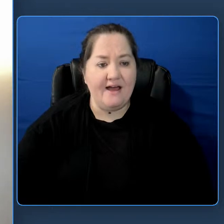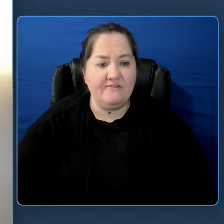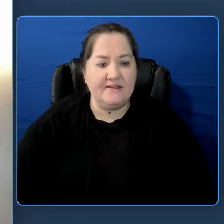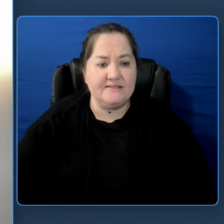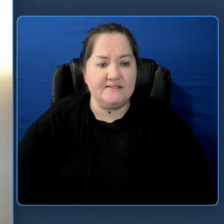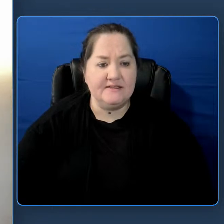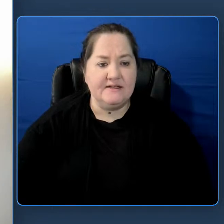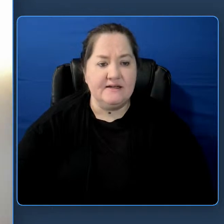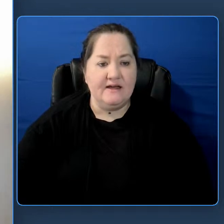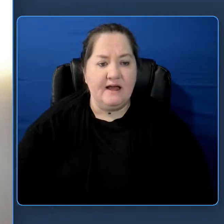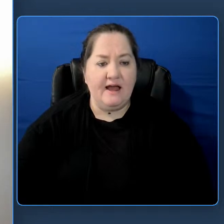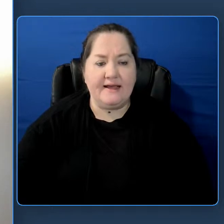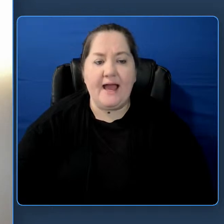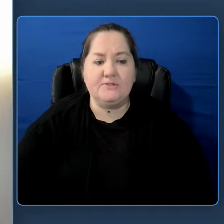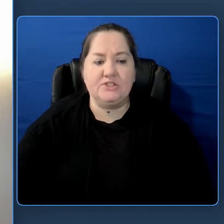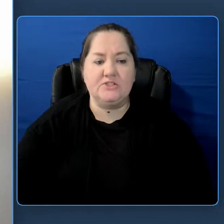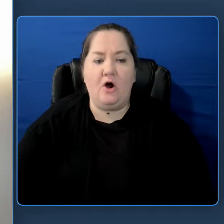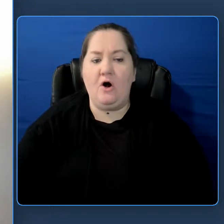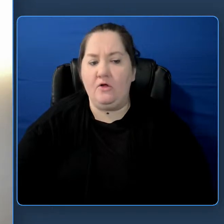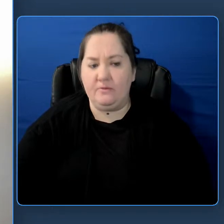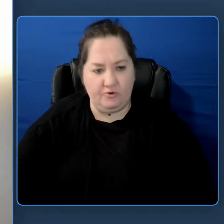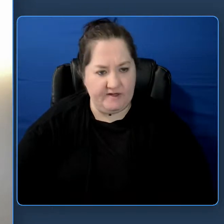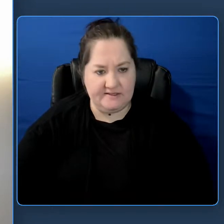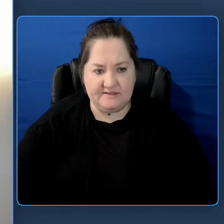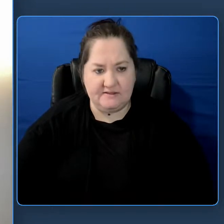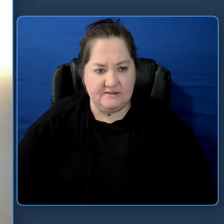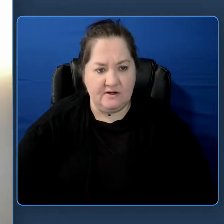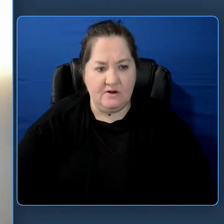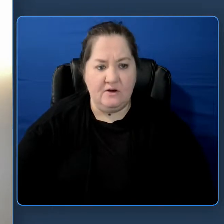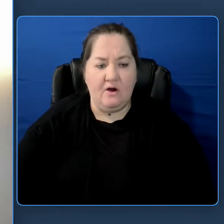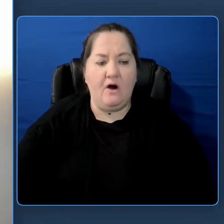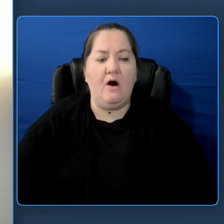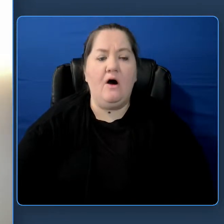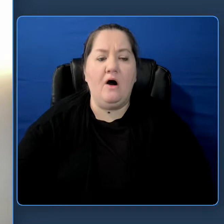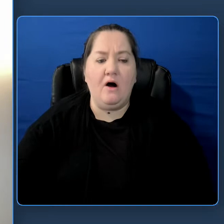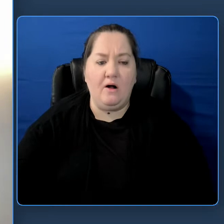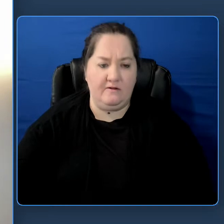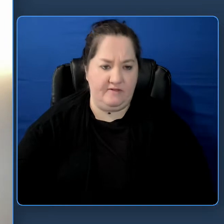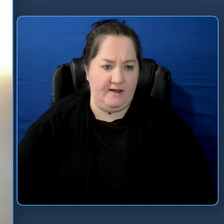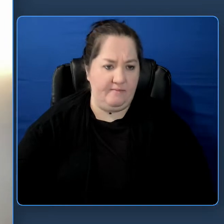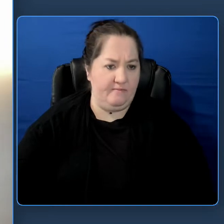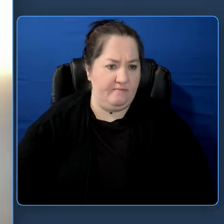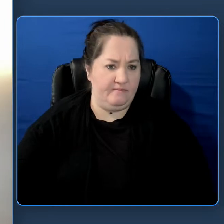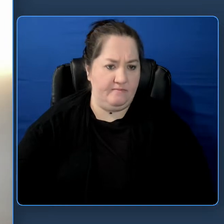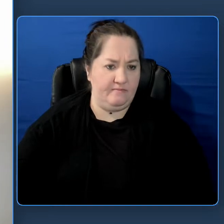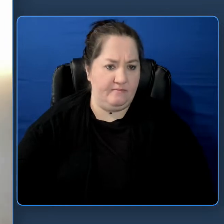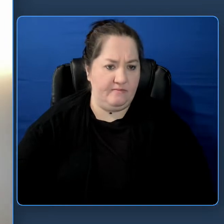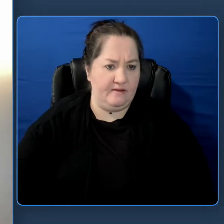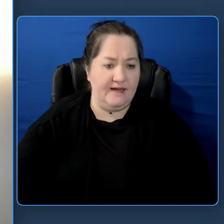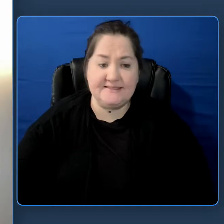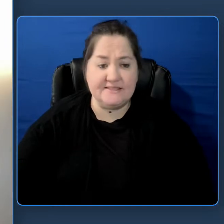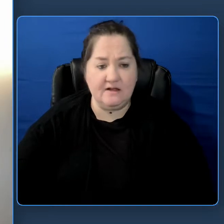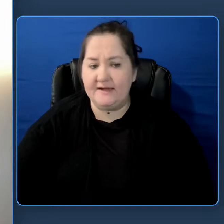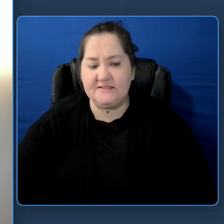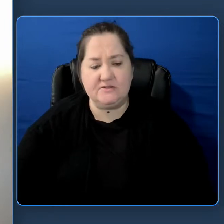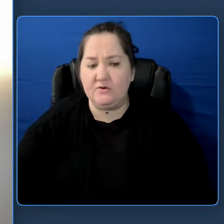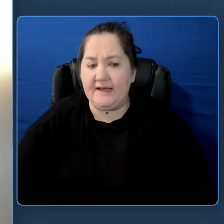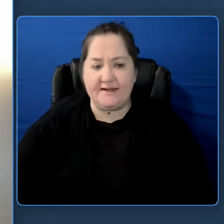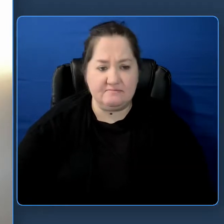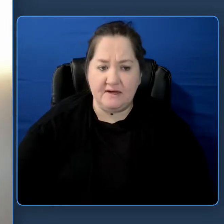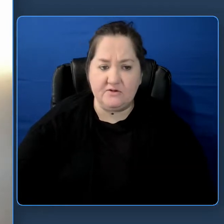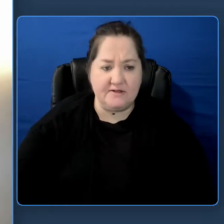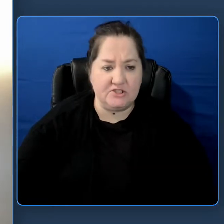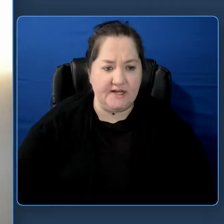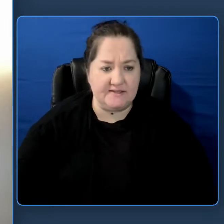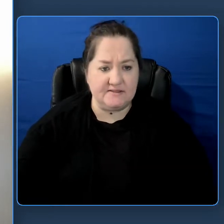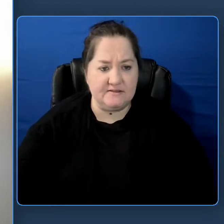still haven't captioned all the movies. All of them. I still don't